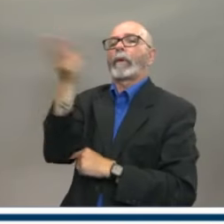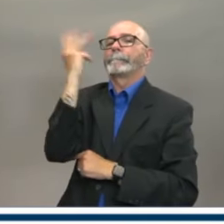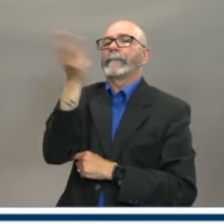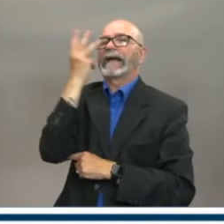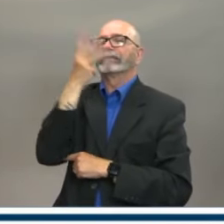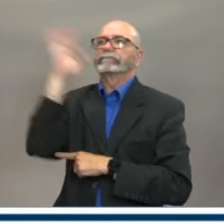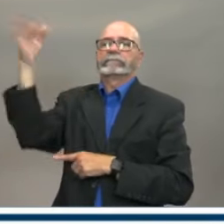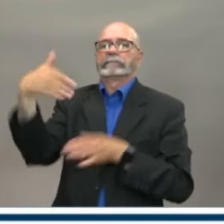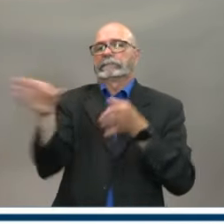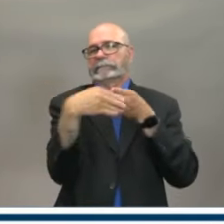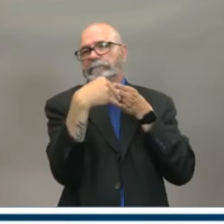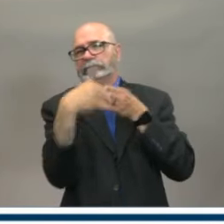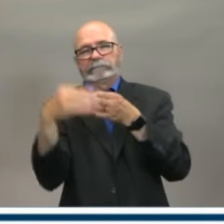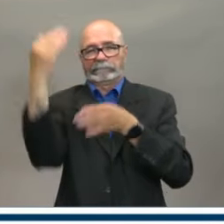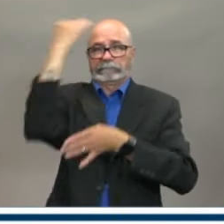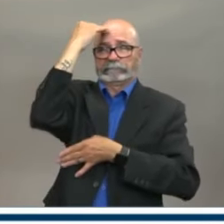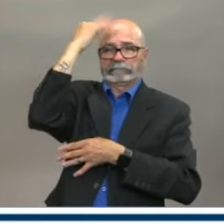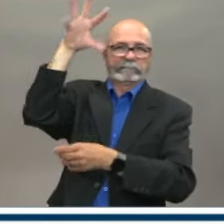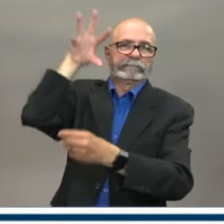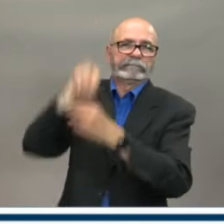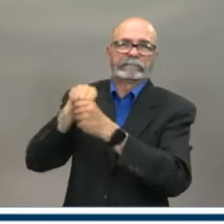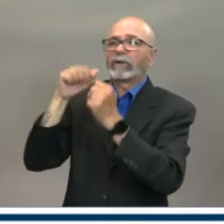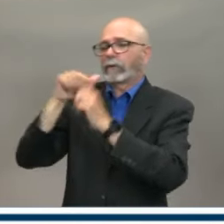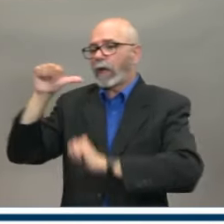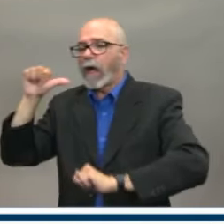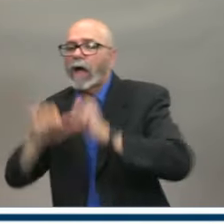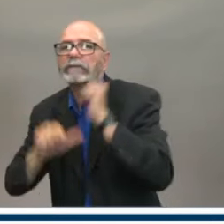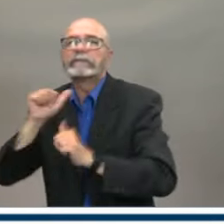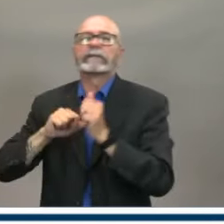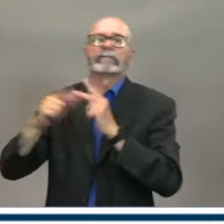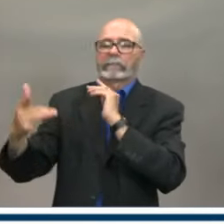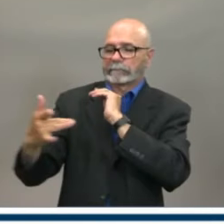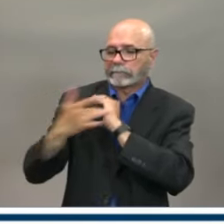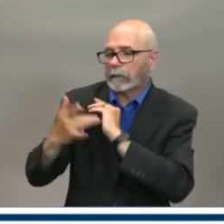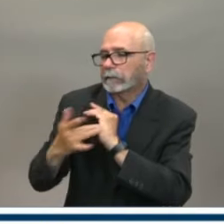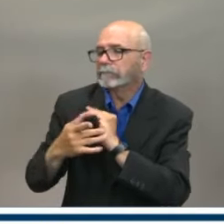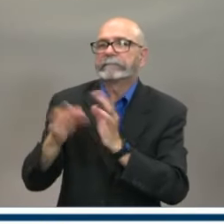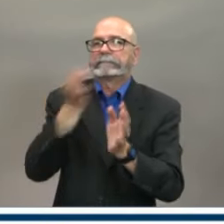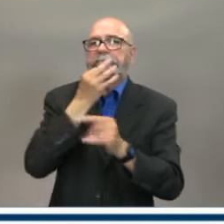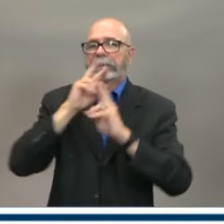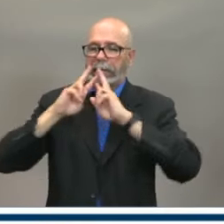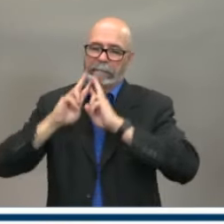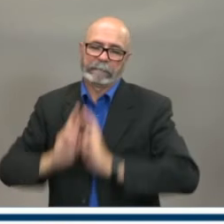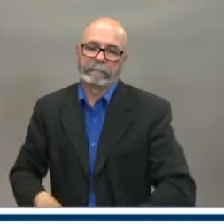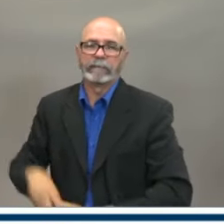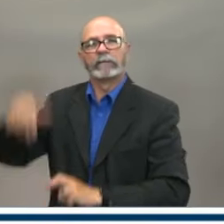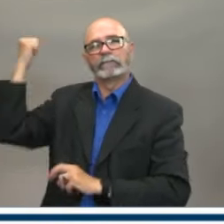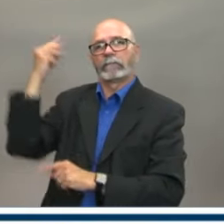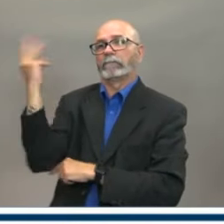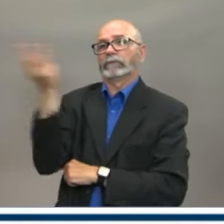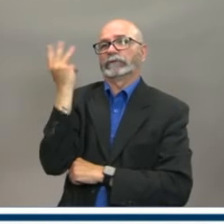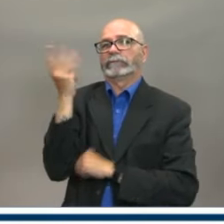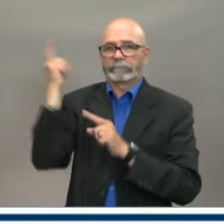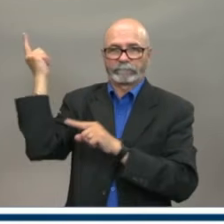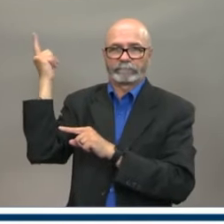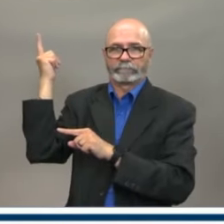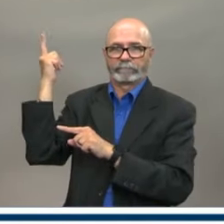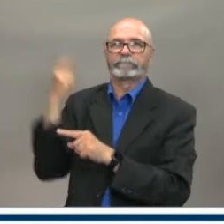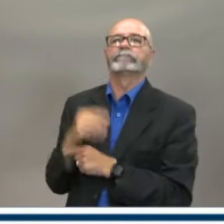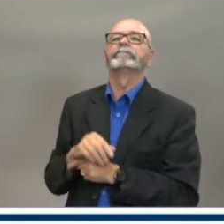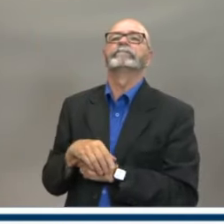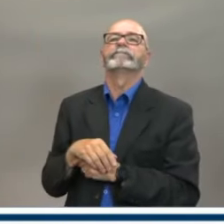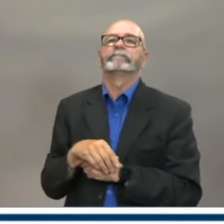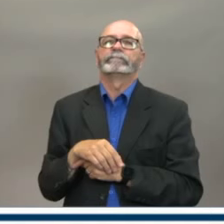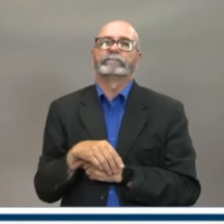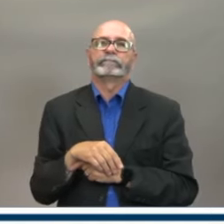the assessing any of the testing technologies that are coming forward. My understanding is that the